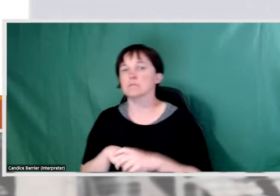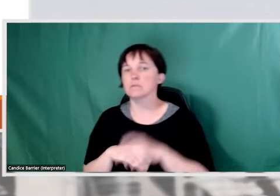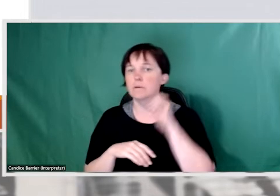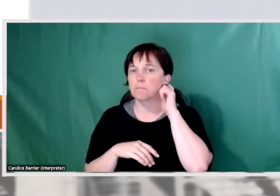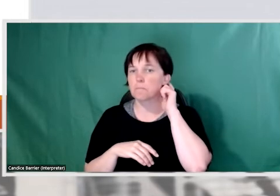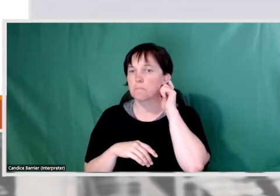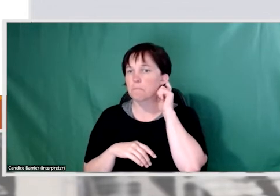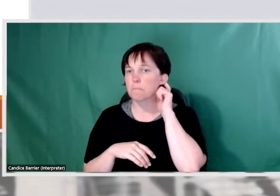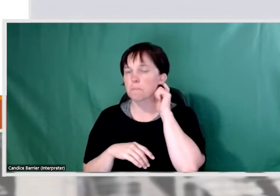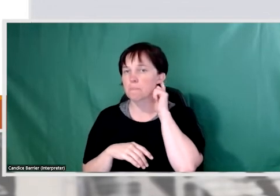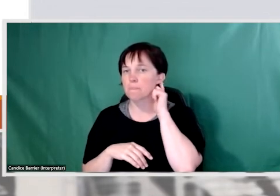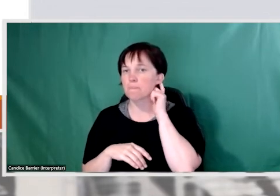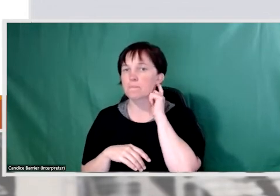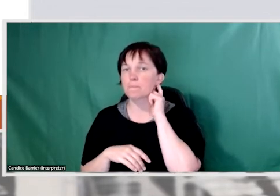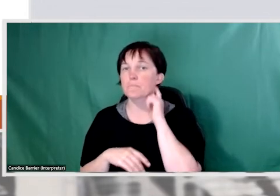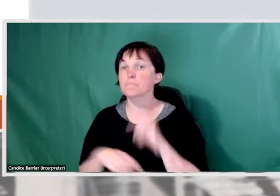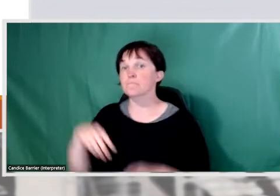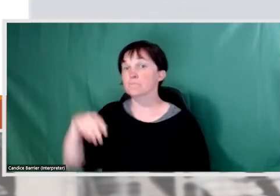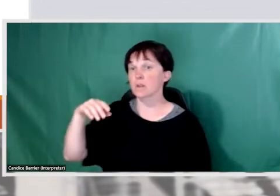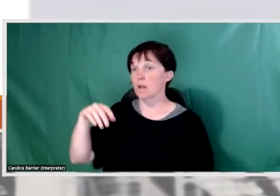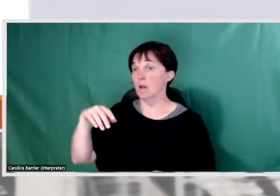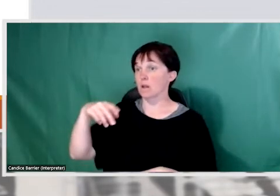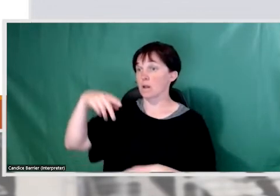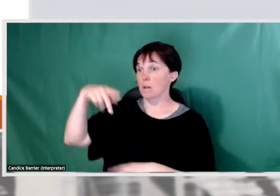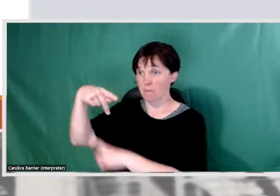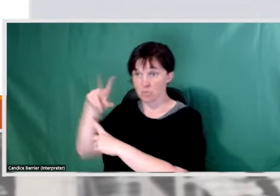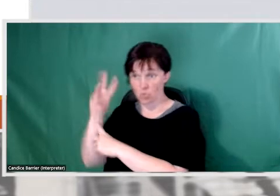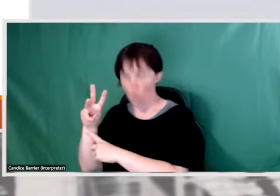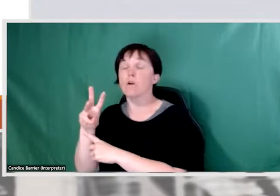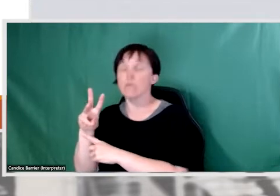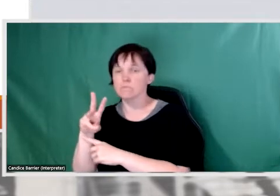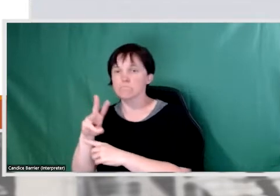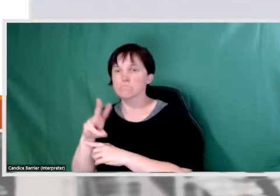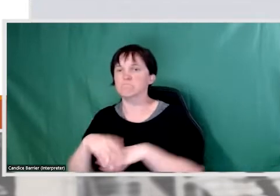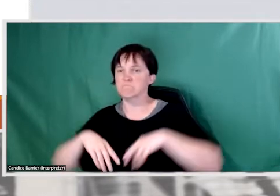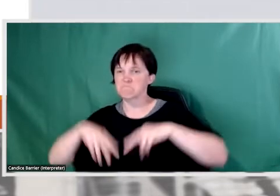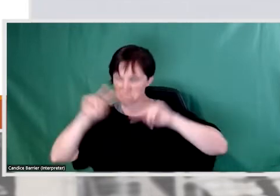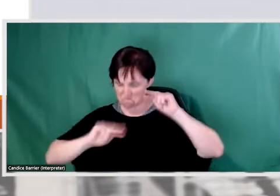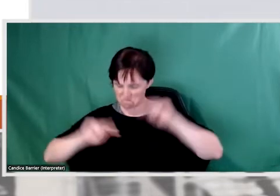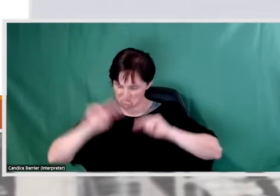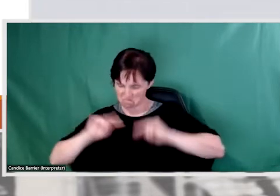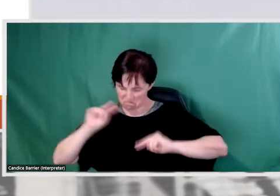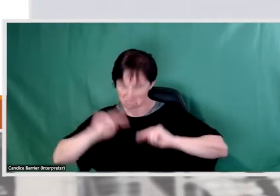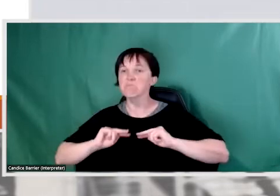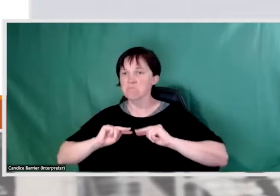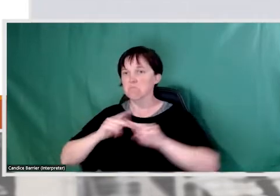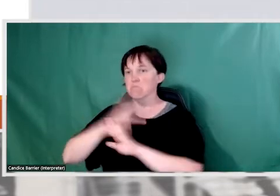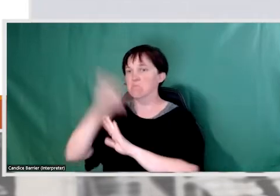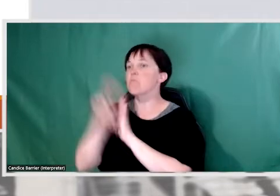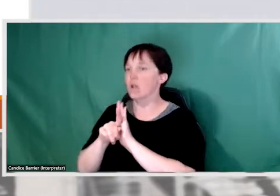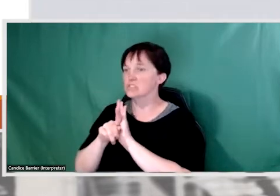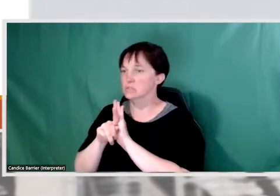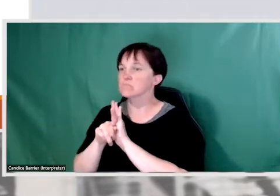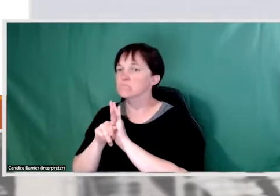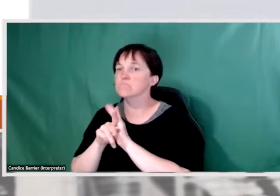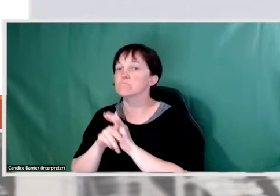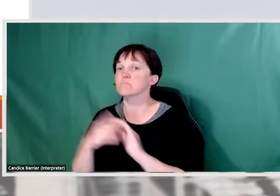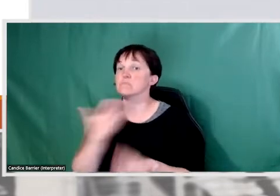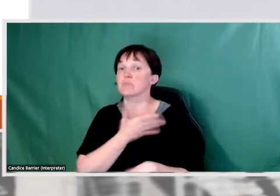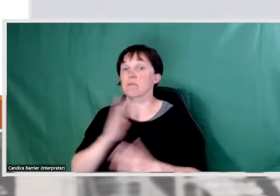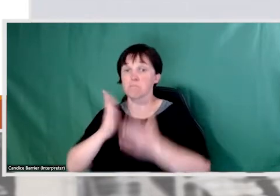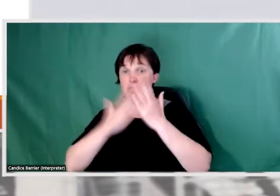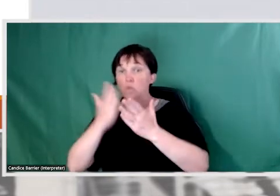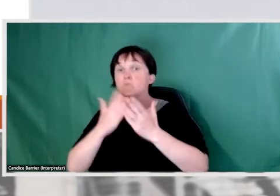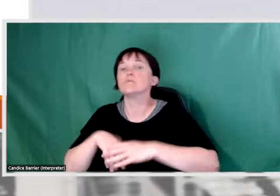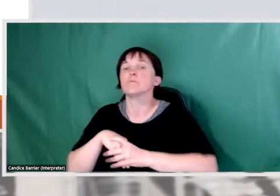So Public Works evaluates project proposals in a couple of different measures. Again, beyond our goal alignment, as I mentioned,